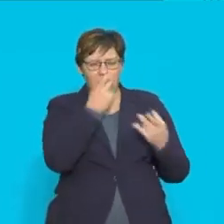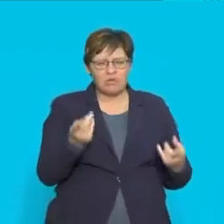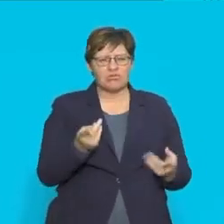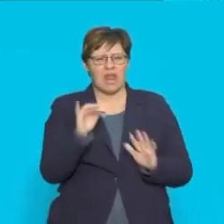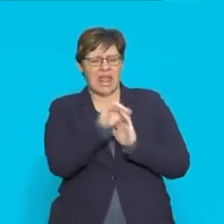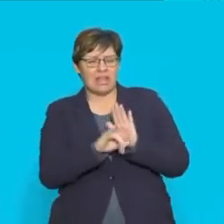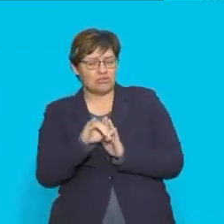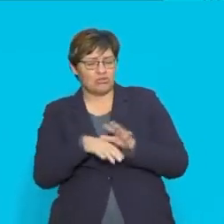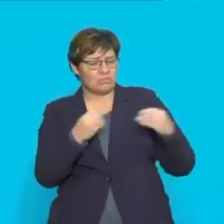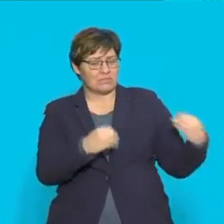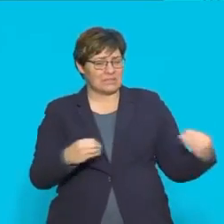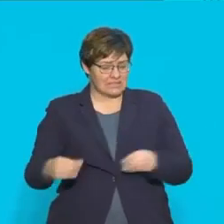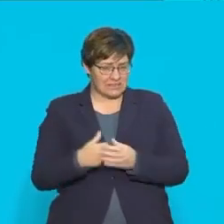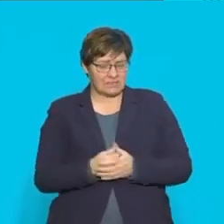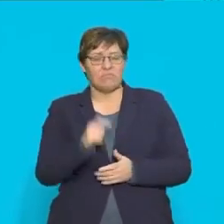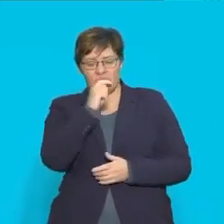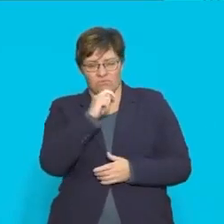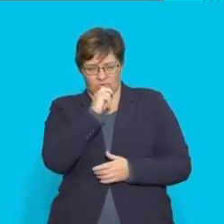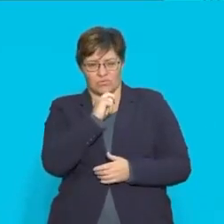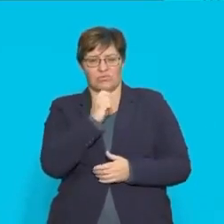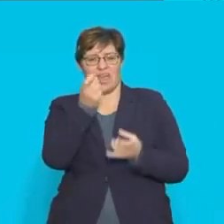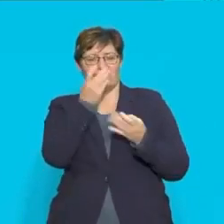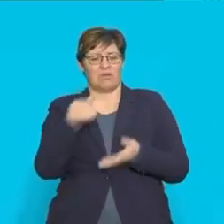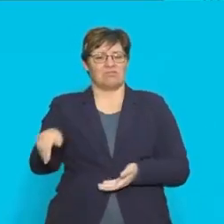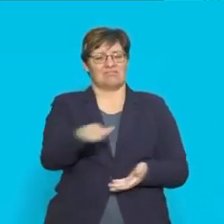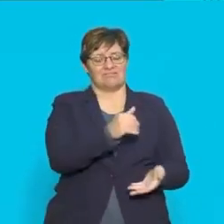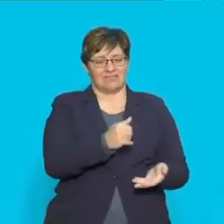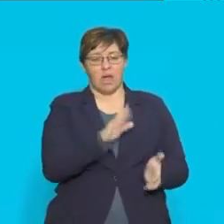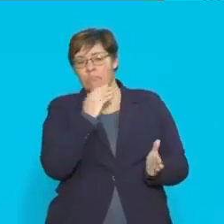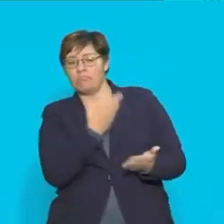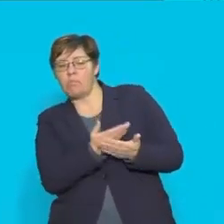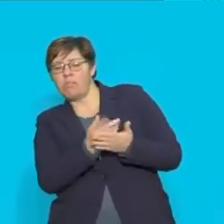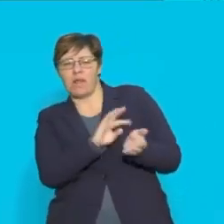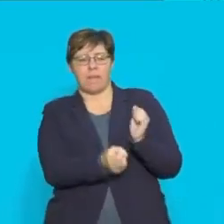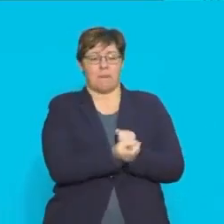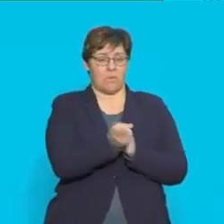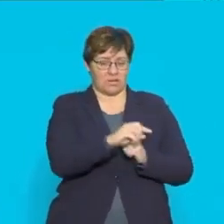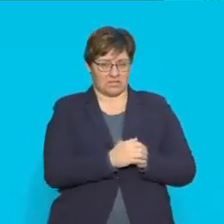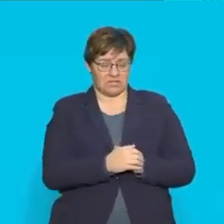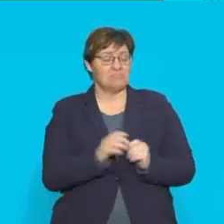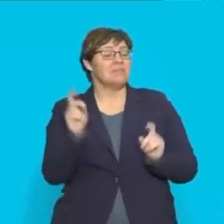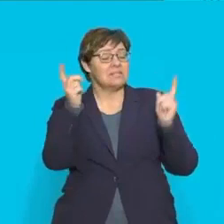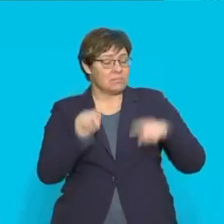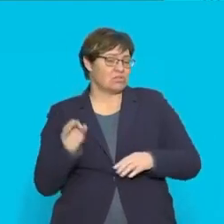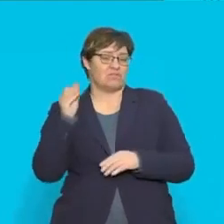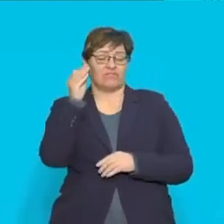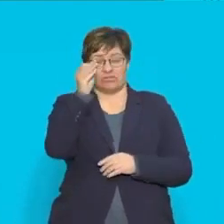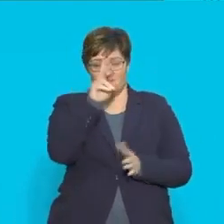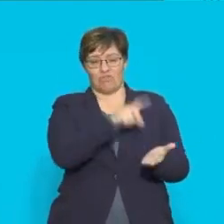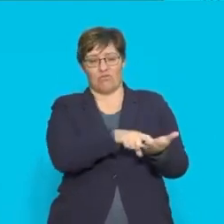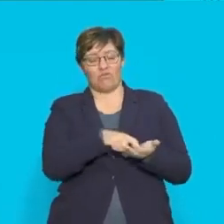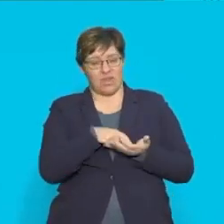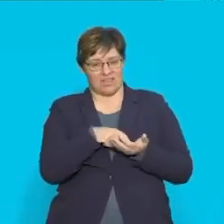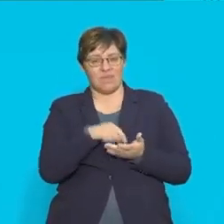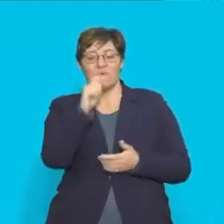they use data. Insurance company do use data. I think each and every career, especially in the